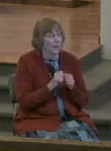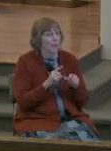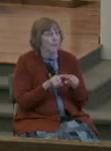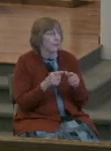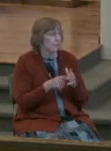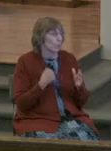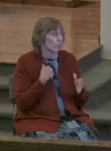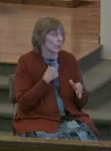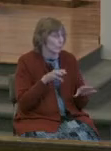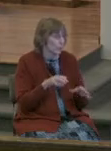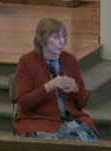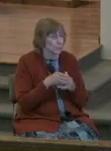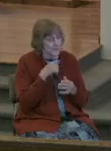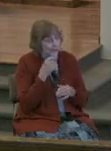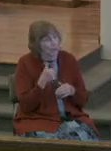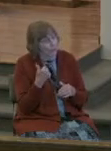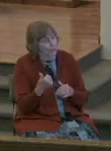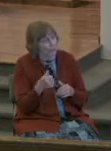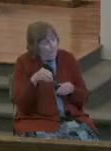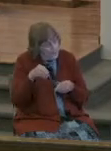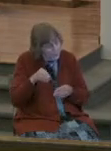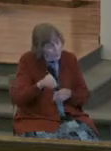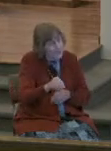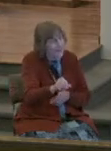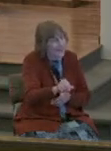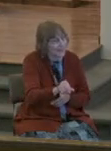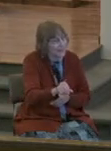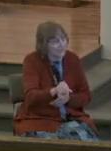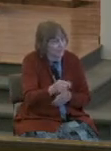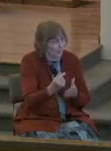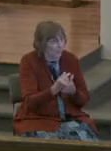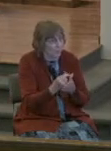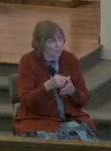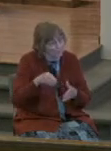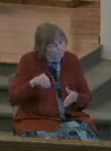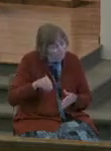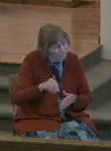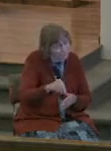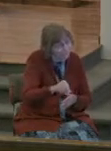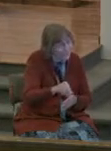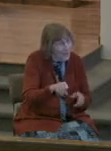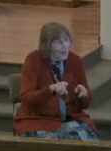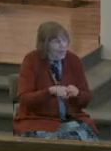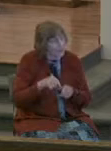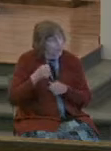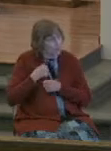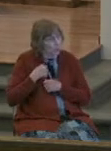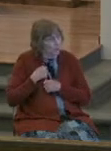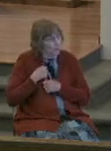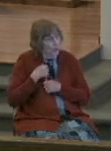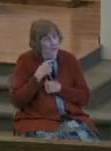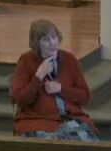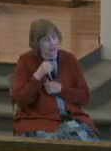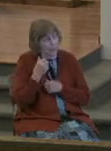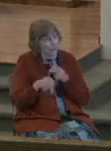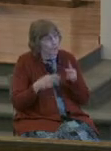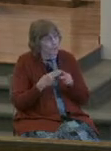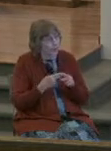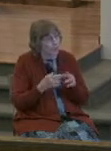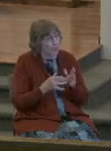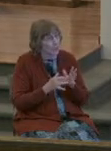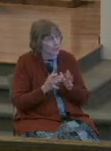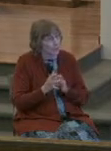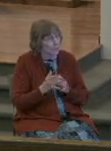we do. We tell others. We sow that seed. But as a warrior, when I think about telling others about Jesus, now, you may